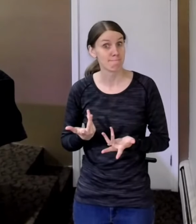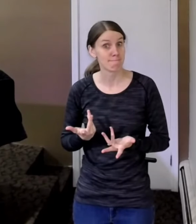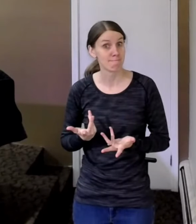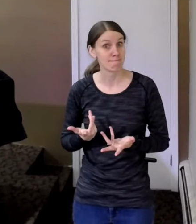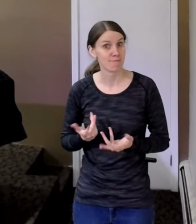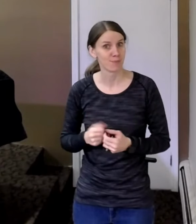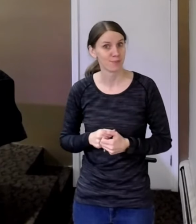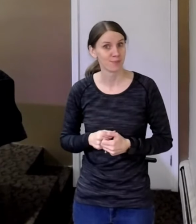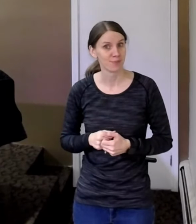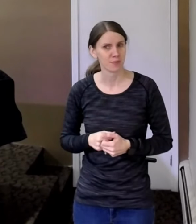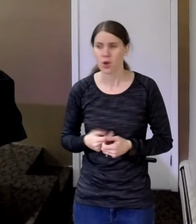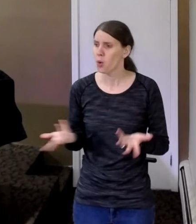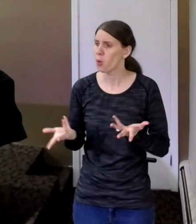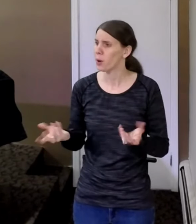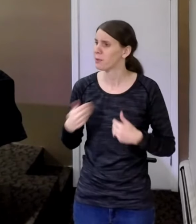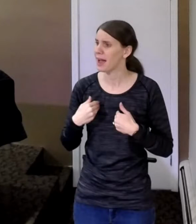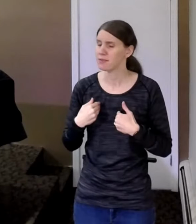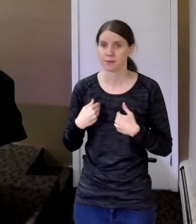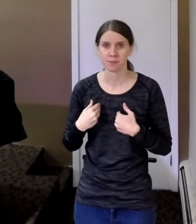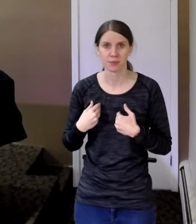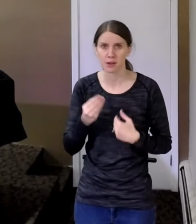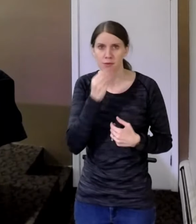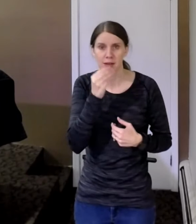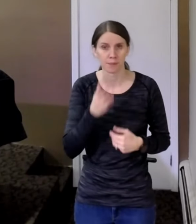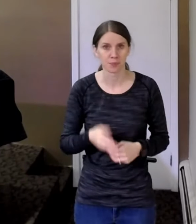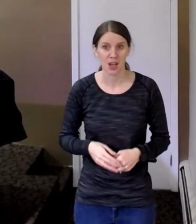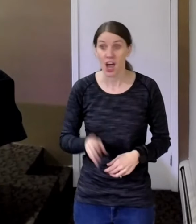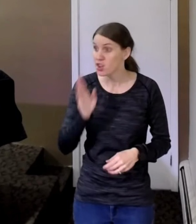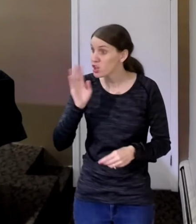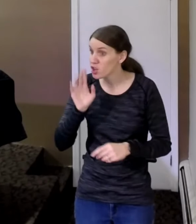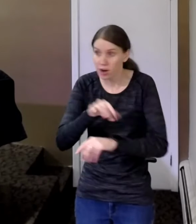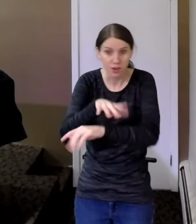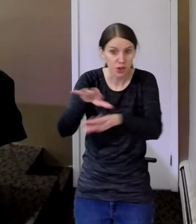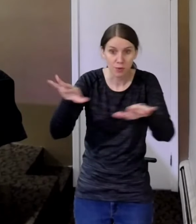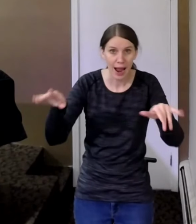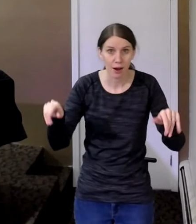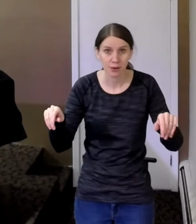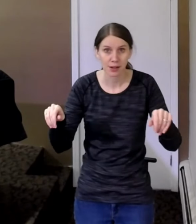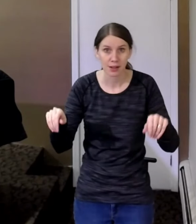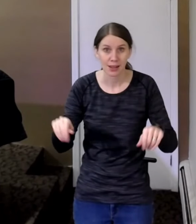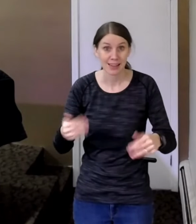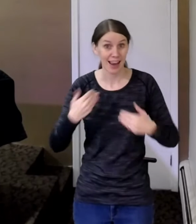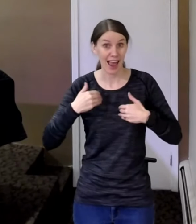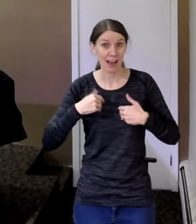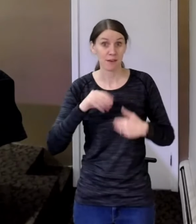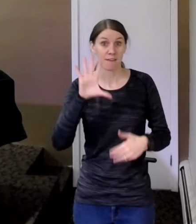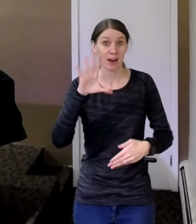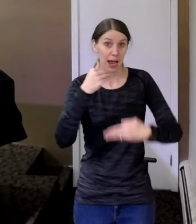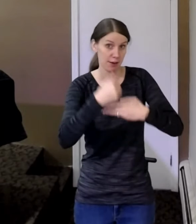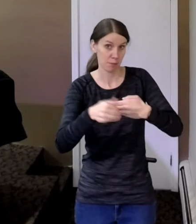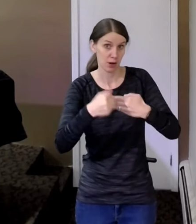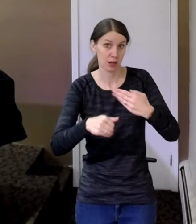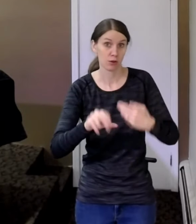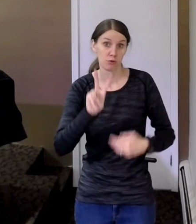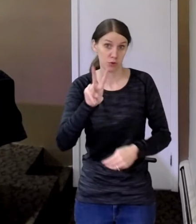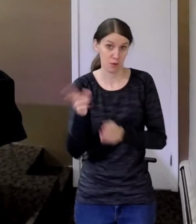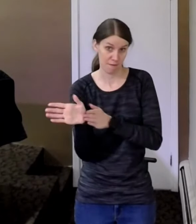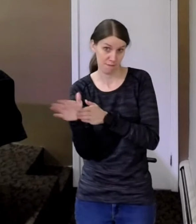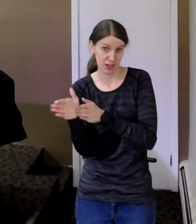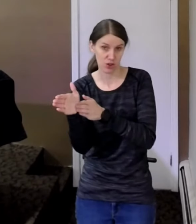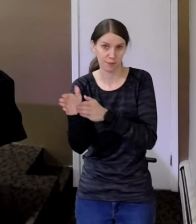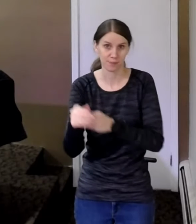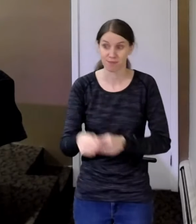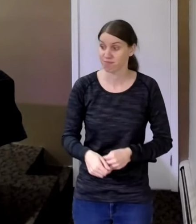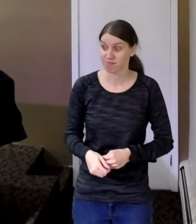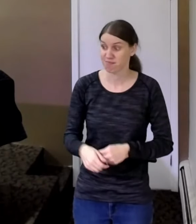What's our resources? And they go and talk to everybody and they come back with 5 loaves and 2 fishes. And they say, can't